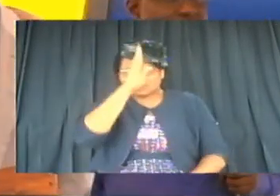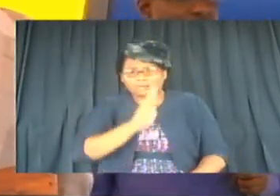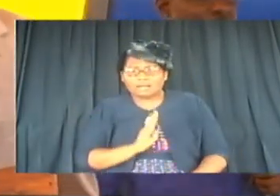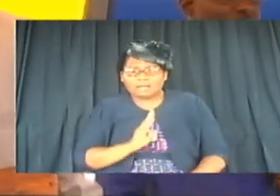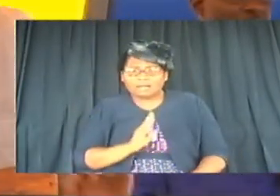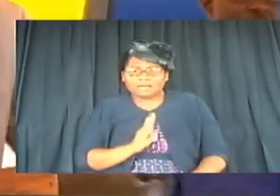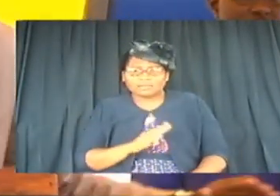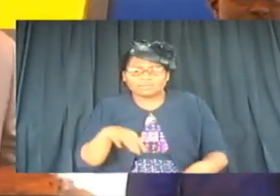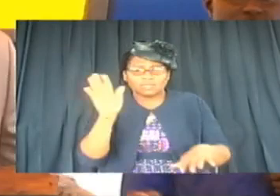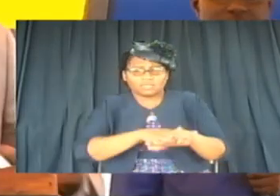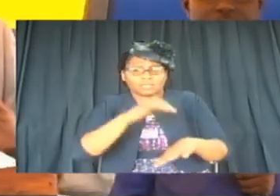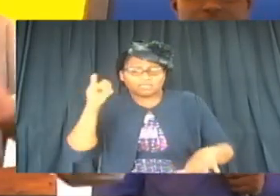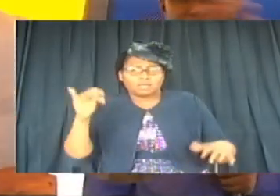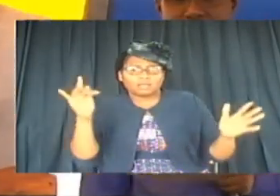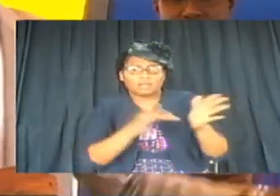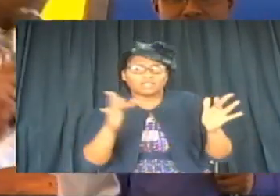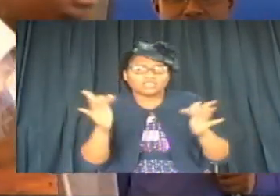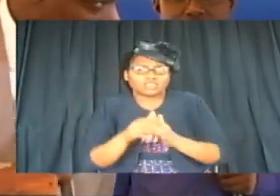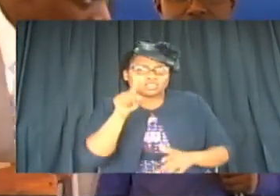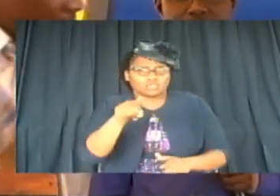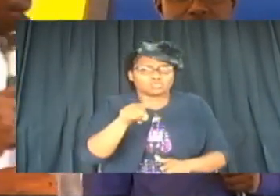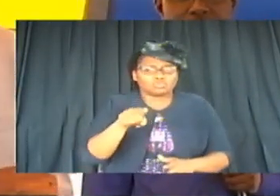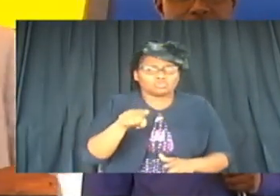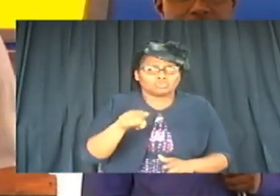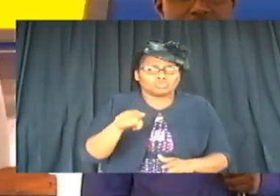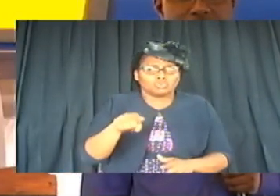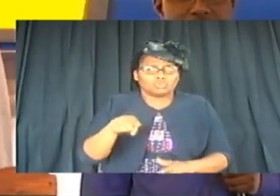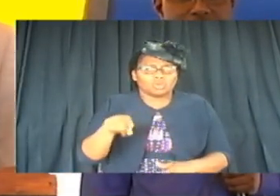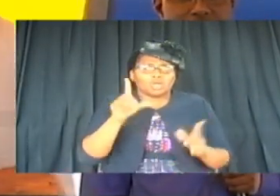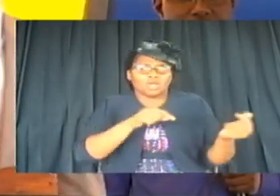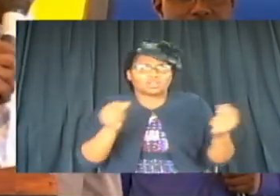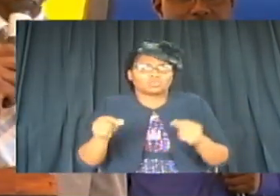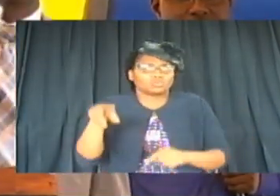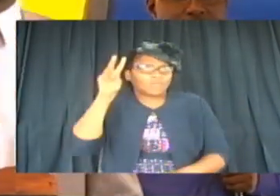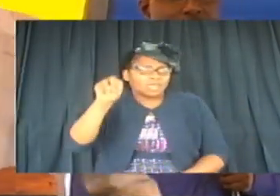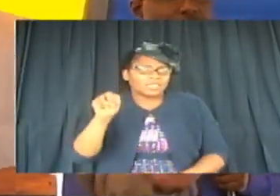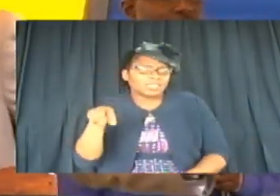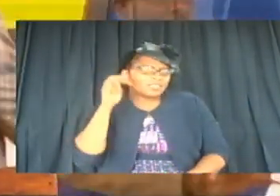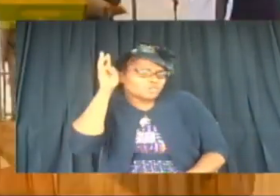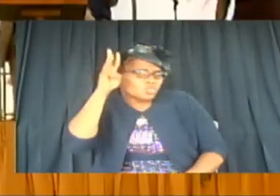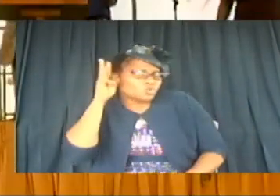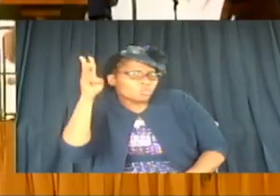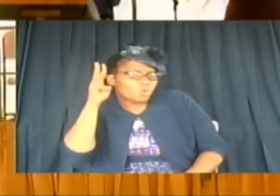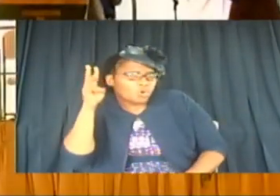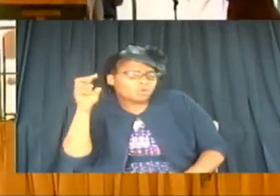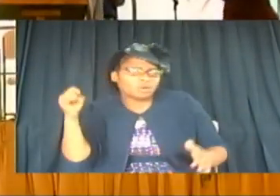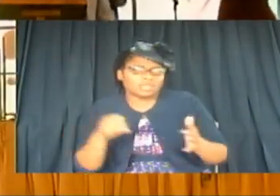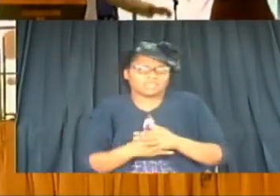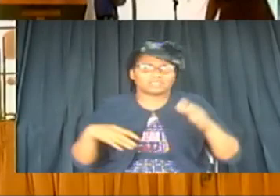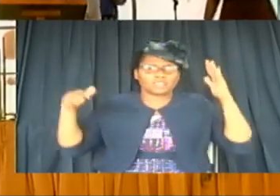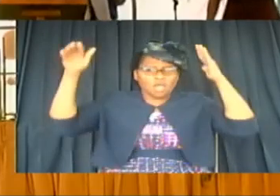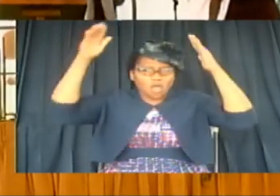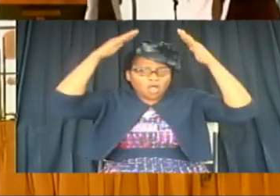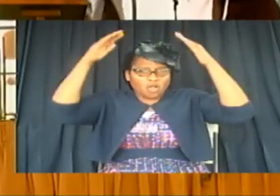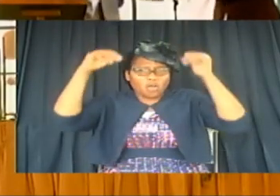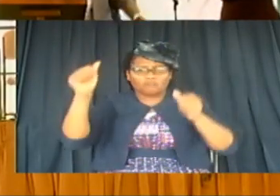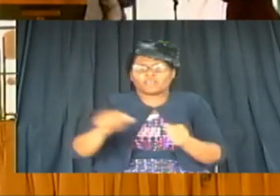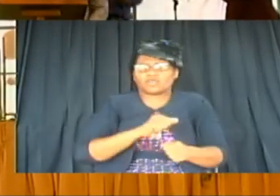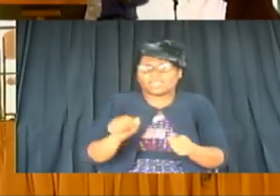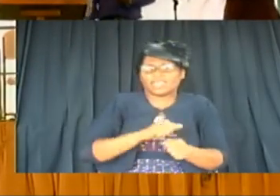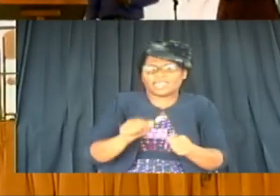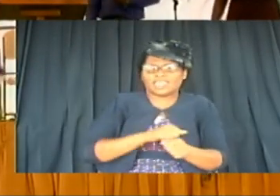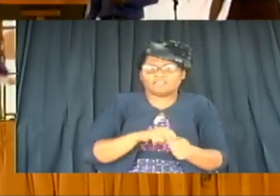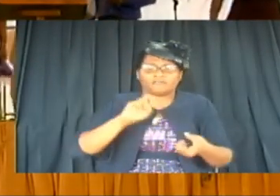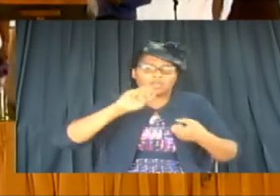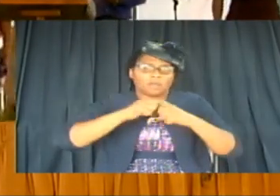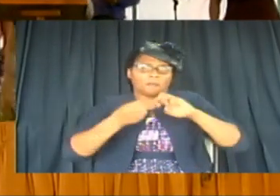why when you call Jesus, you don't need to worry. My God, it covers every situation. He's the Alpha. I like